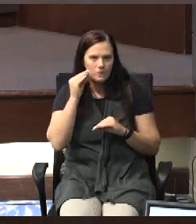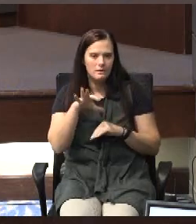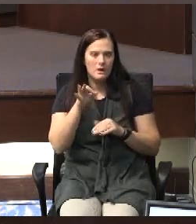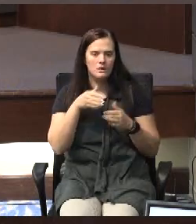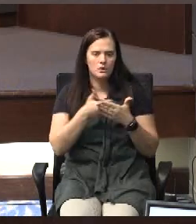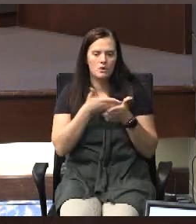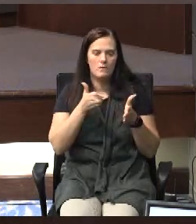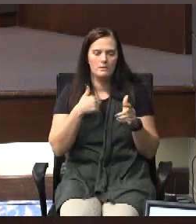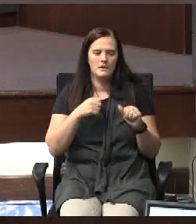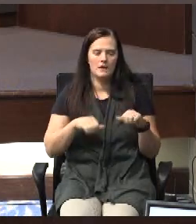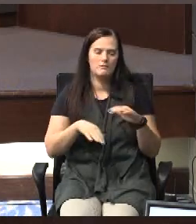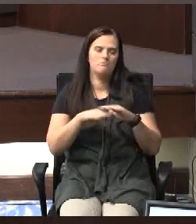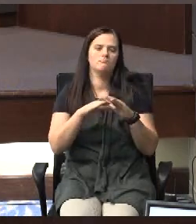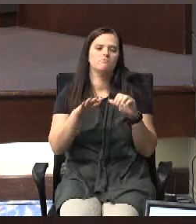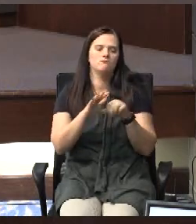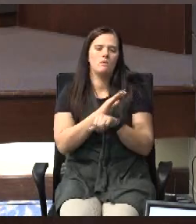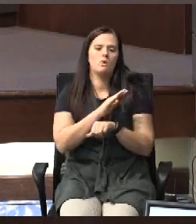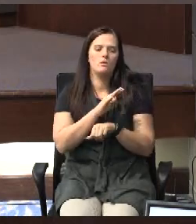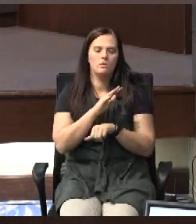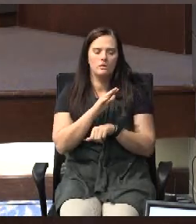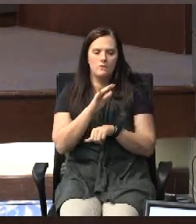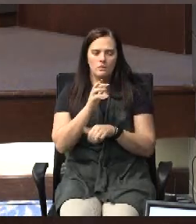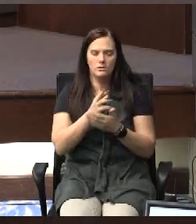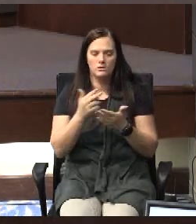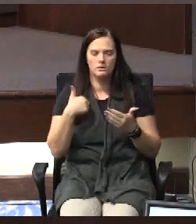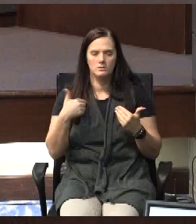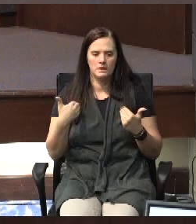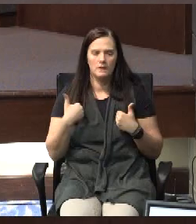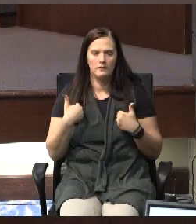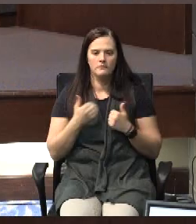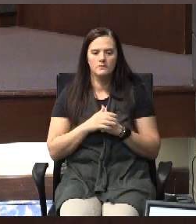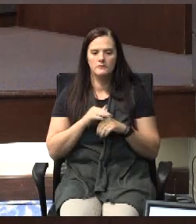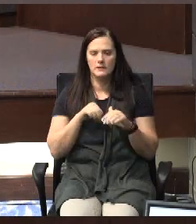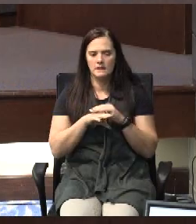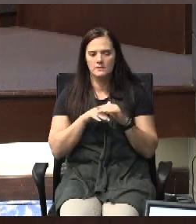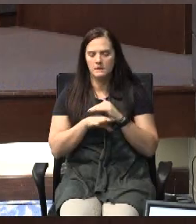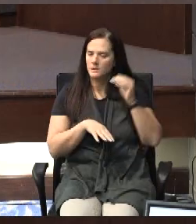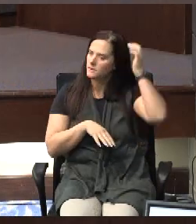can maximize the assets that we have to create accessibility.